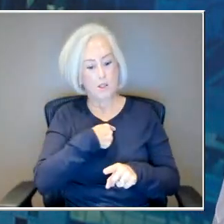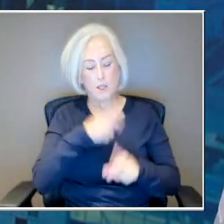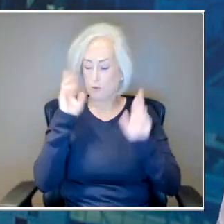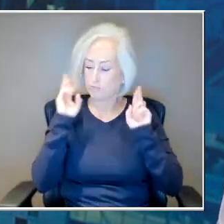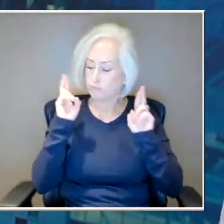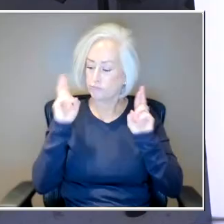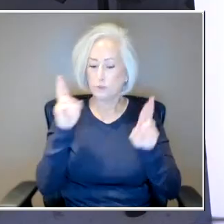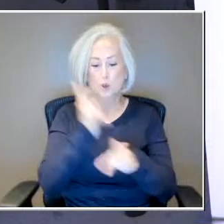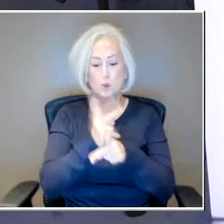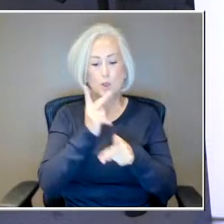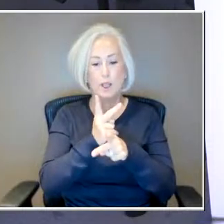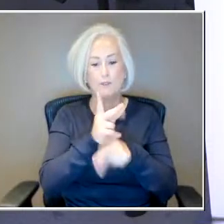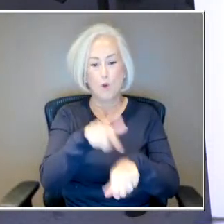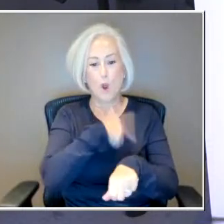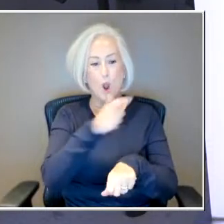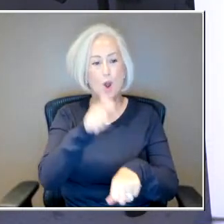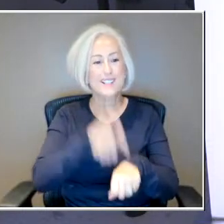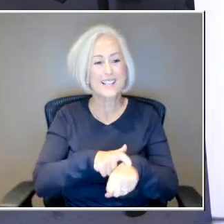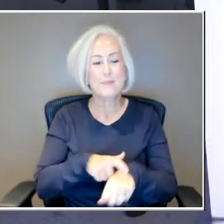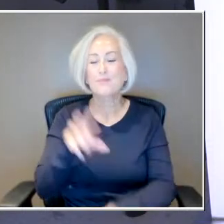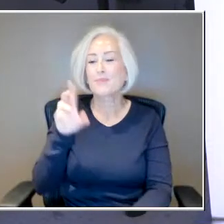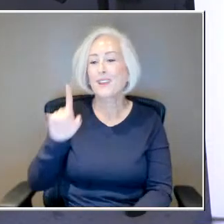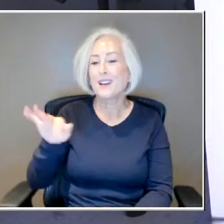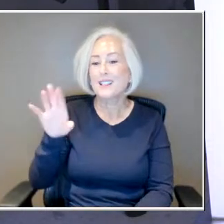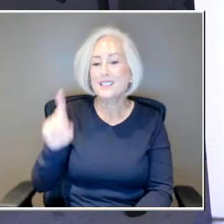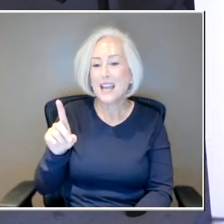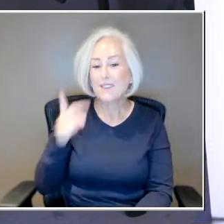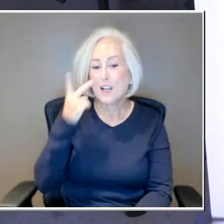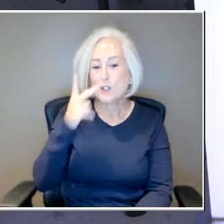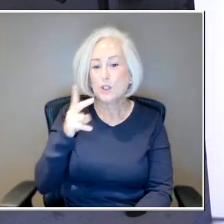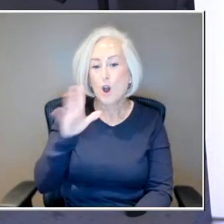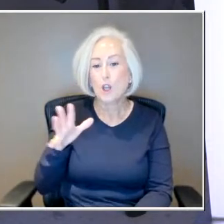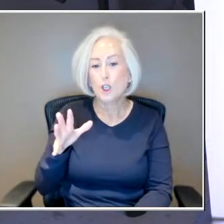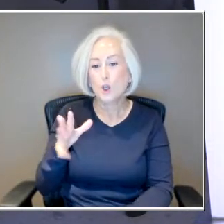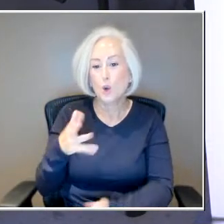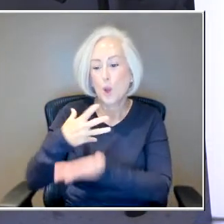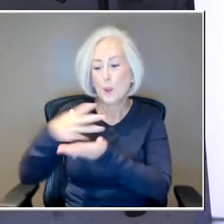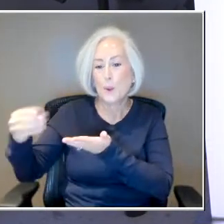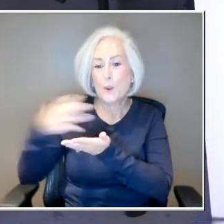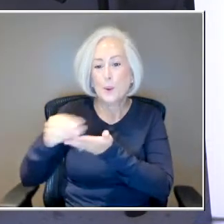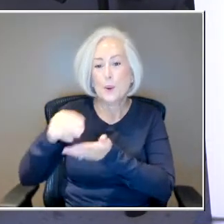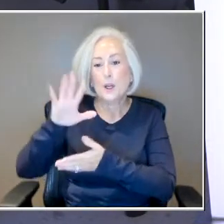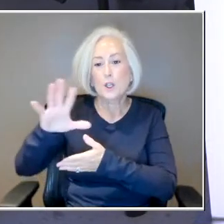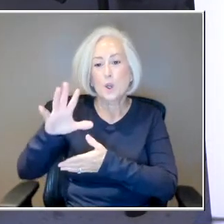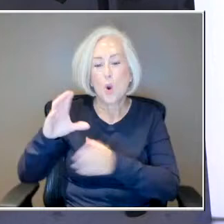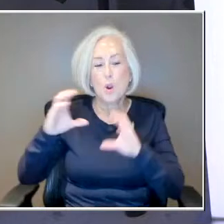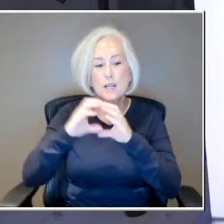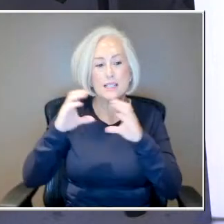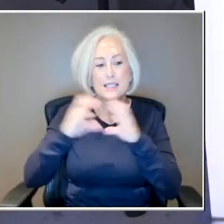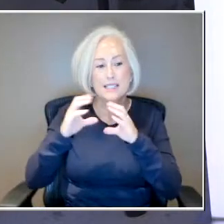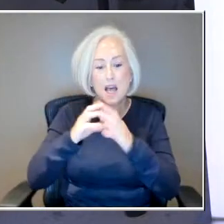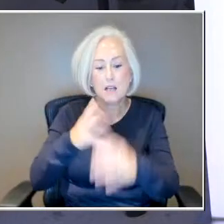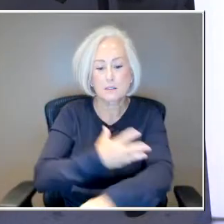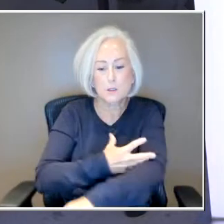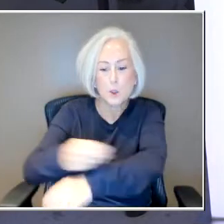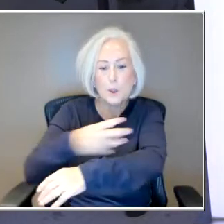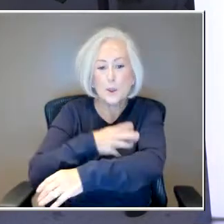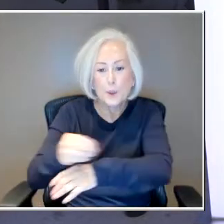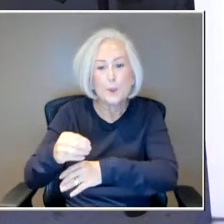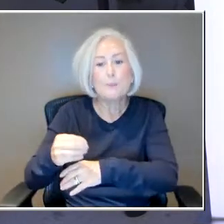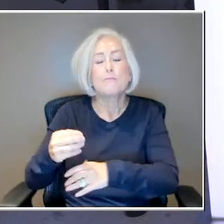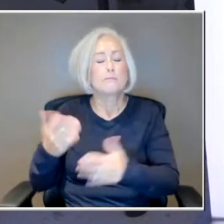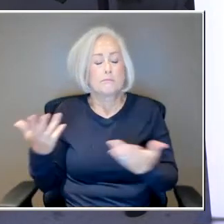time. And David, in the video we saw you having your cells collected. What was it like just being a part of something this new,